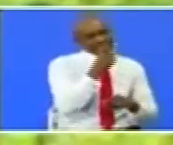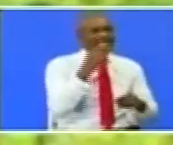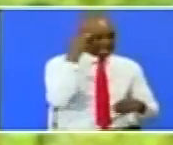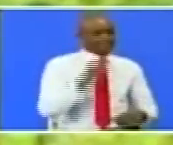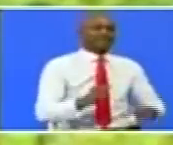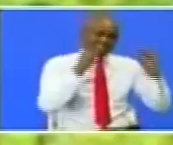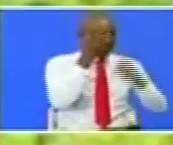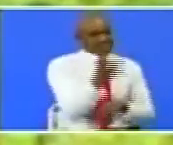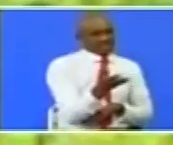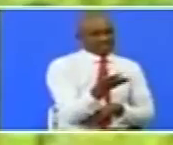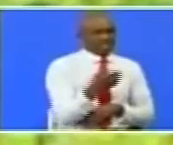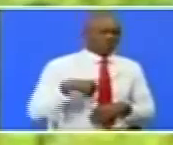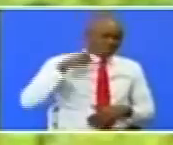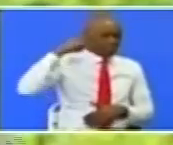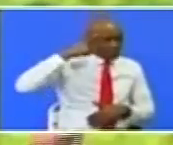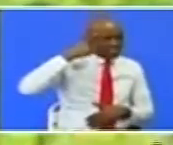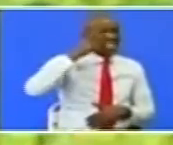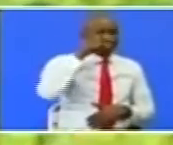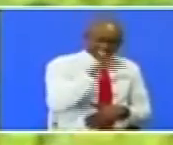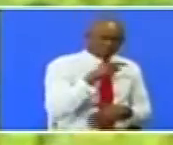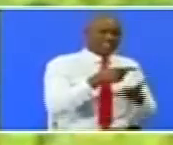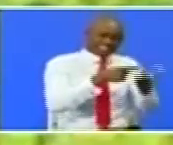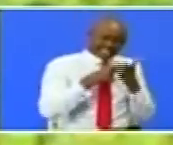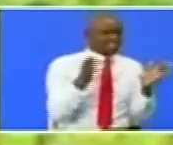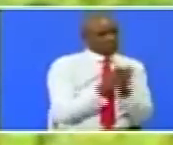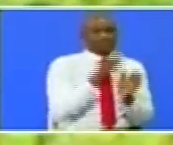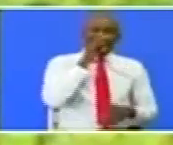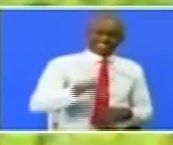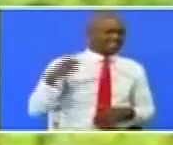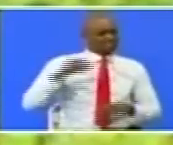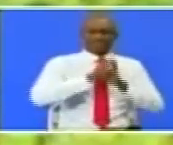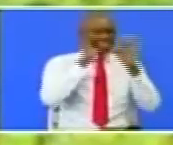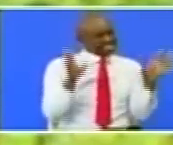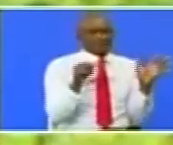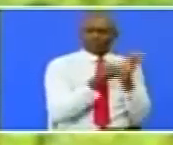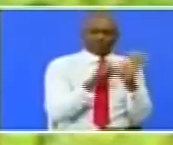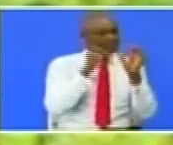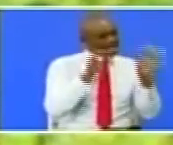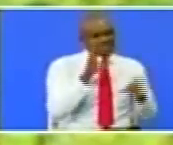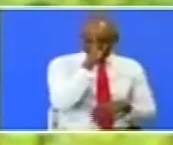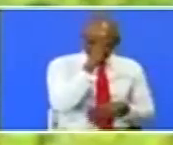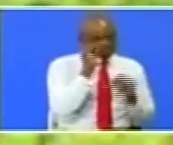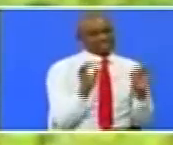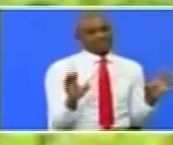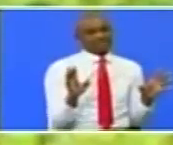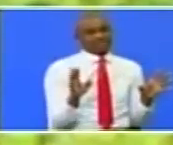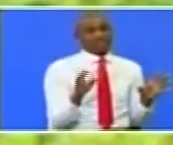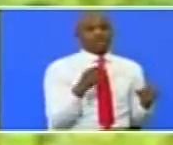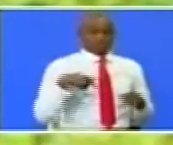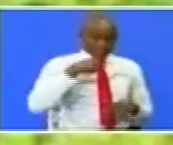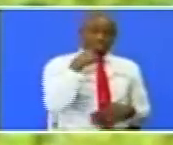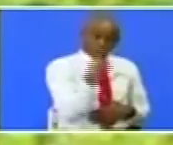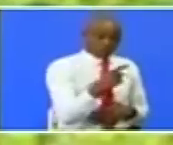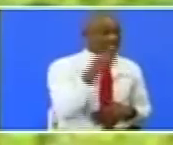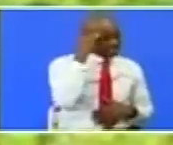school. In fact, we thought this is something we had discussed with Elijah before deciding to tell the head teacher. And we thought it